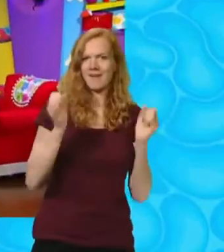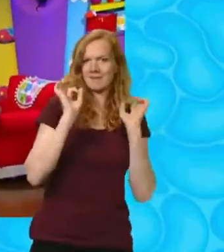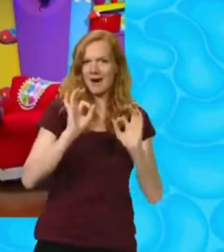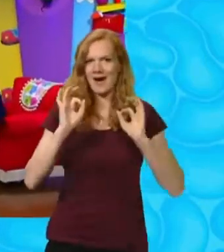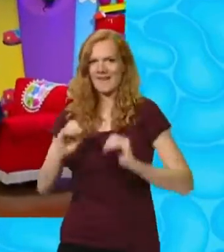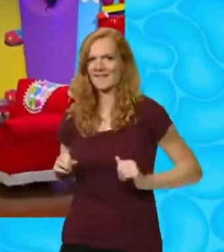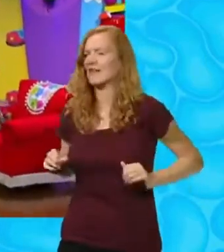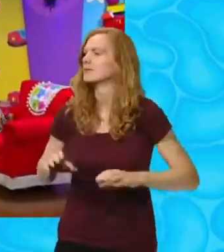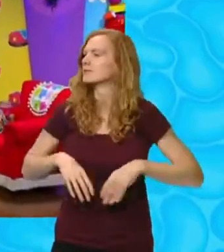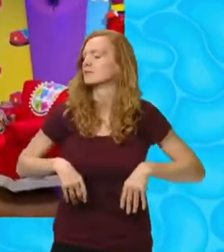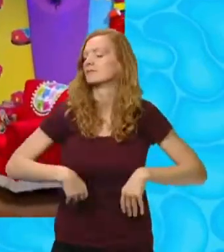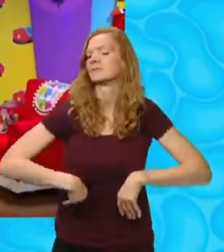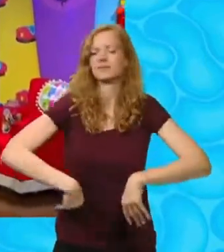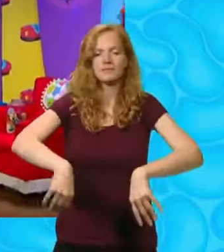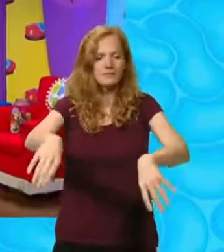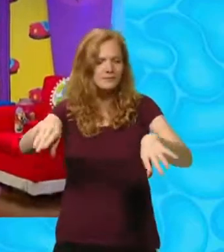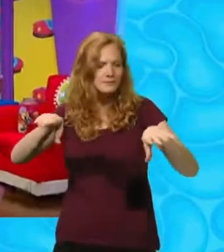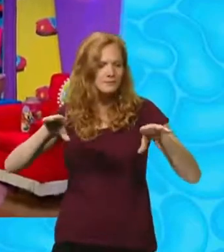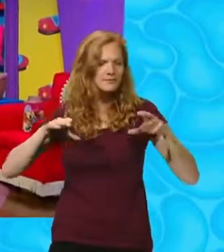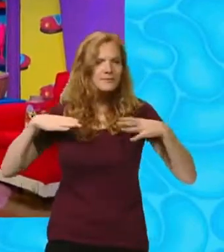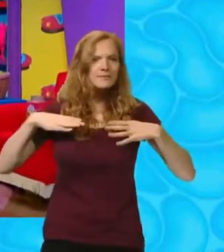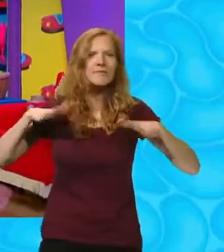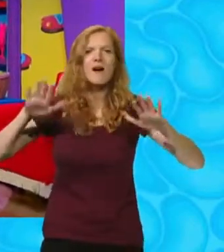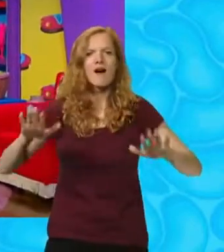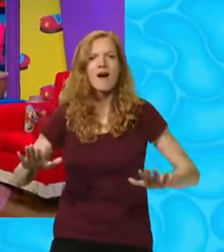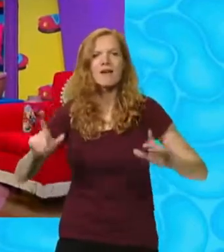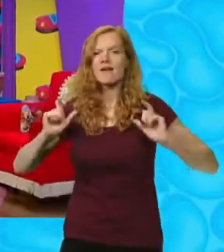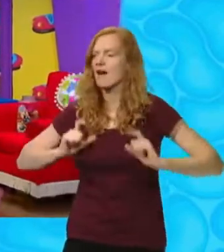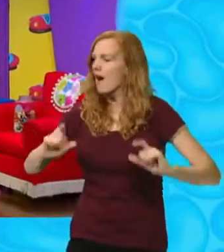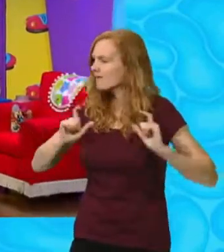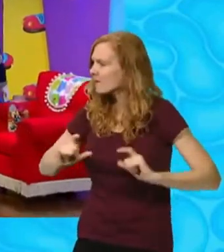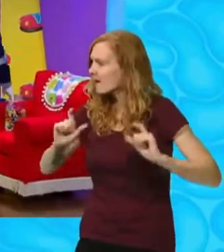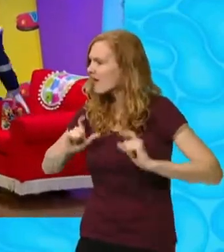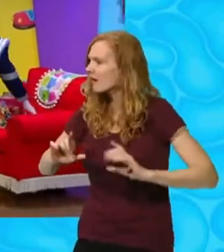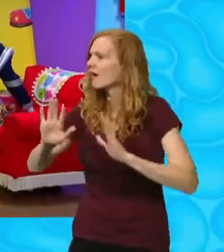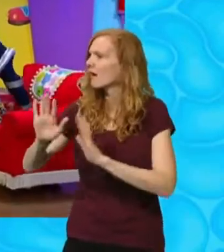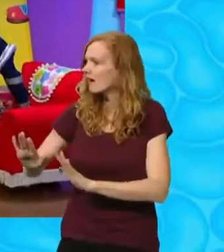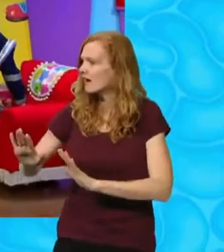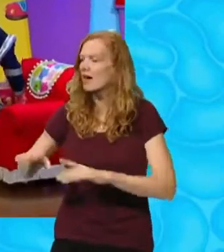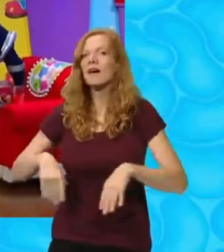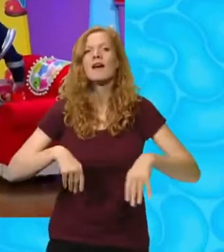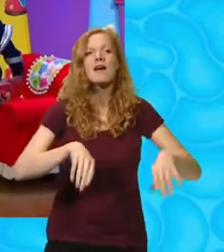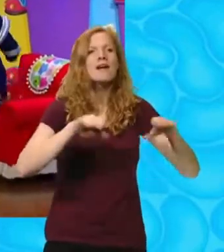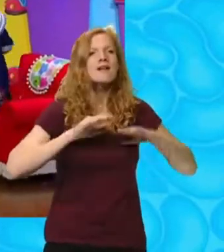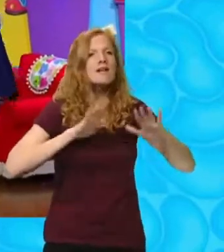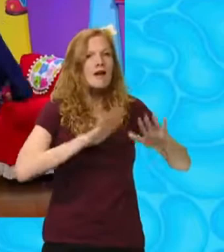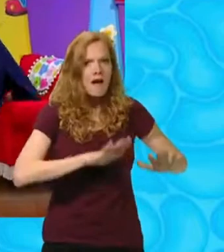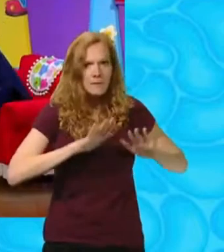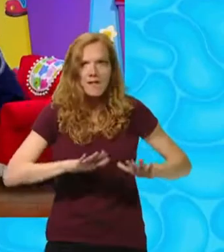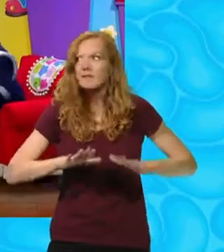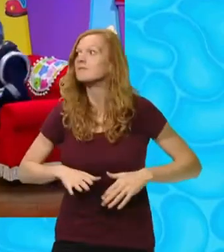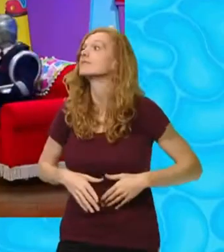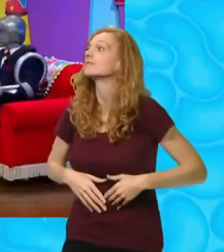get nice and comfy. Oh, yes, right. I will. Here's Neddy, sir. Come there on, we Neddy. Are. All right.